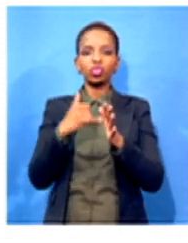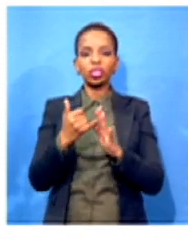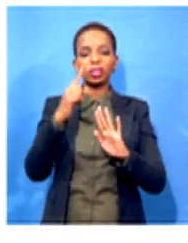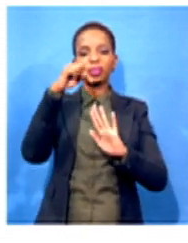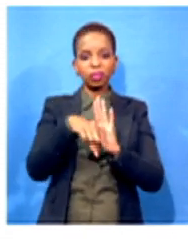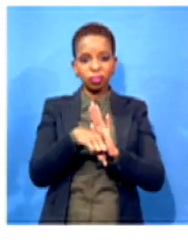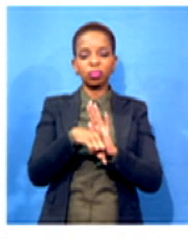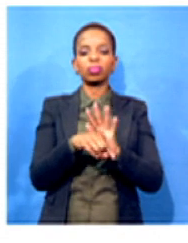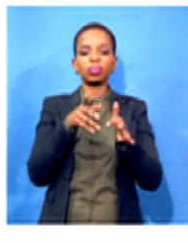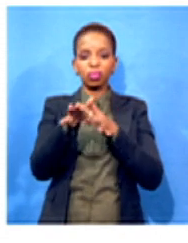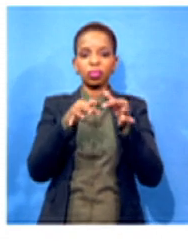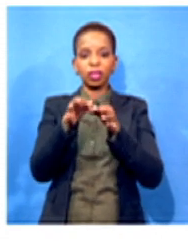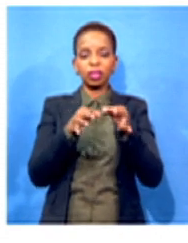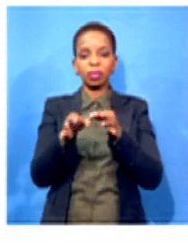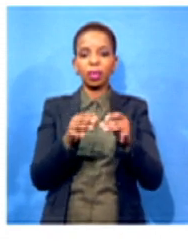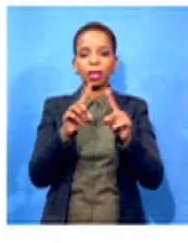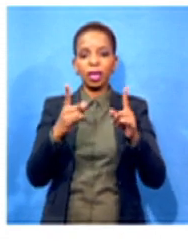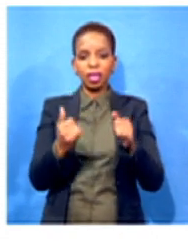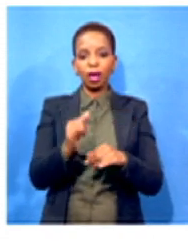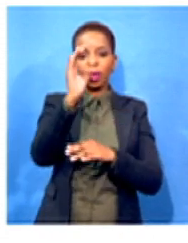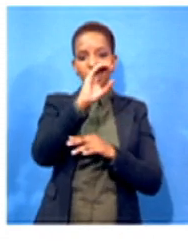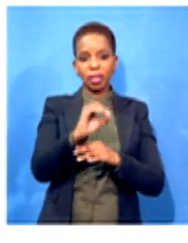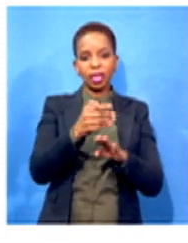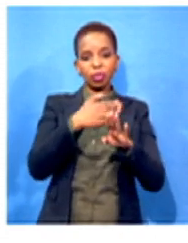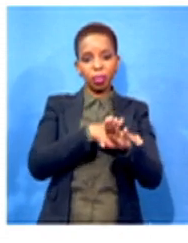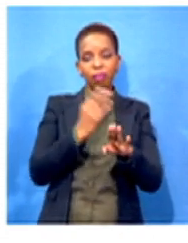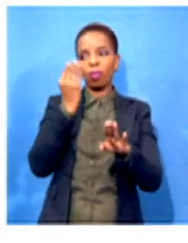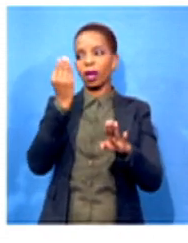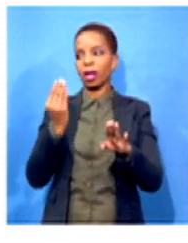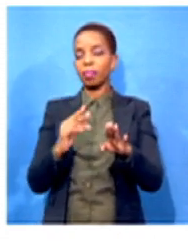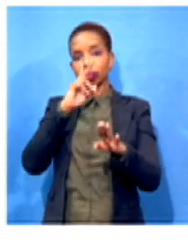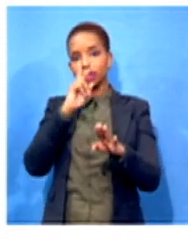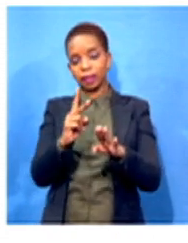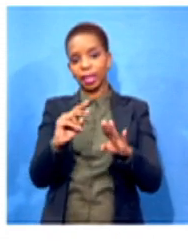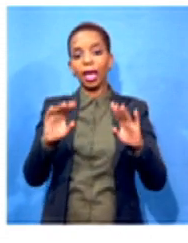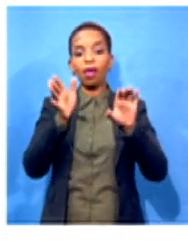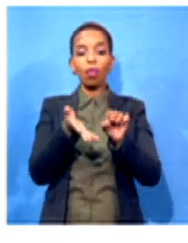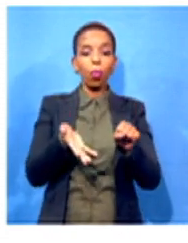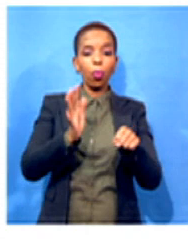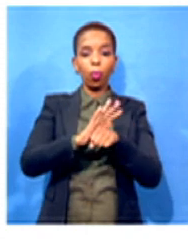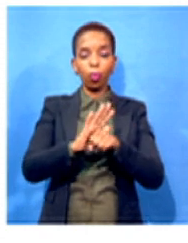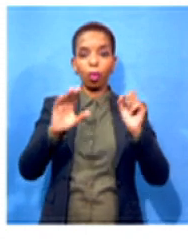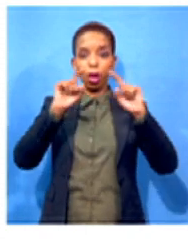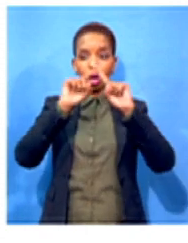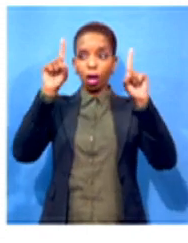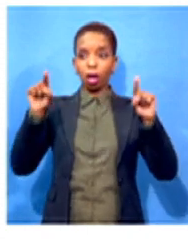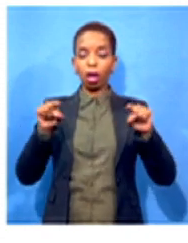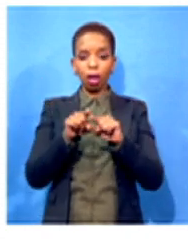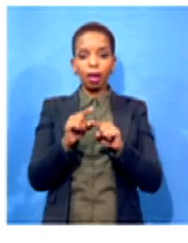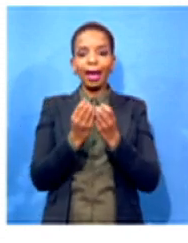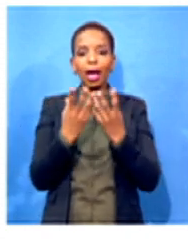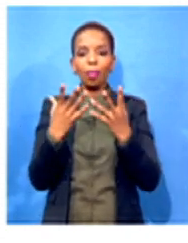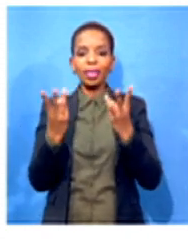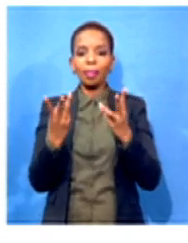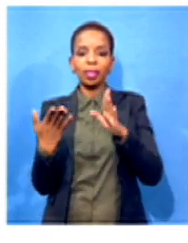that this gives you in terms of the overall picture of how the number of deaths is constituted,